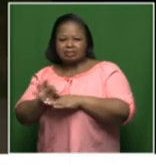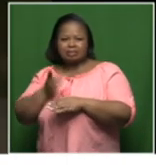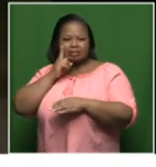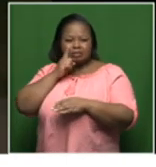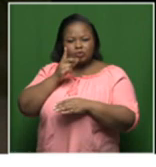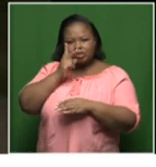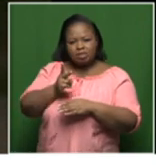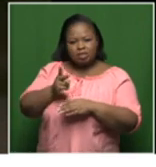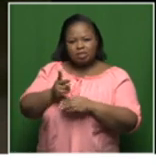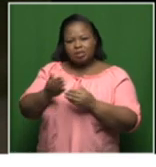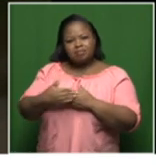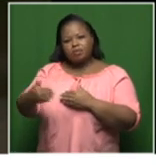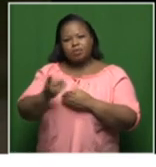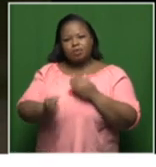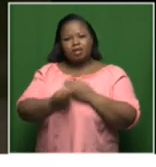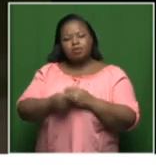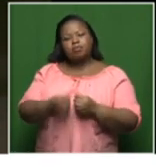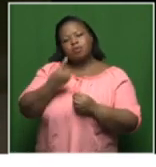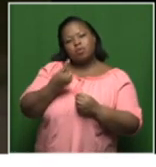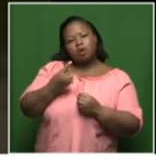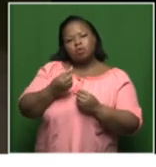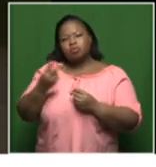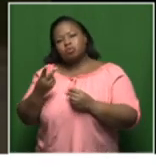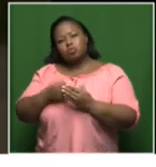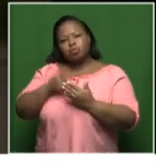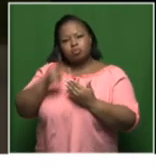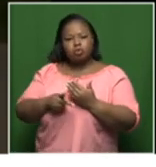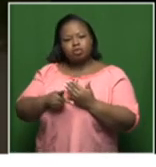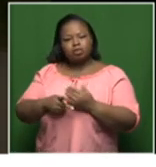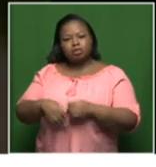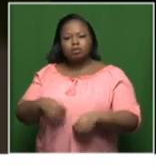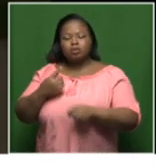ear. I've got 1 or 2 projects I'm working on with Red